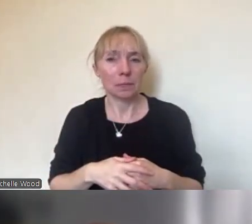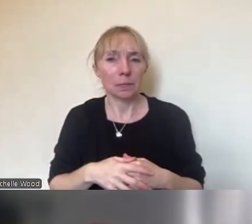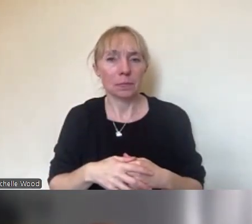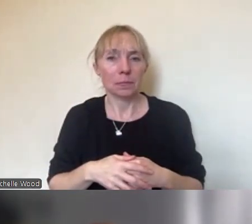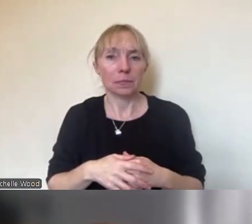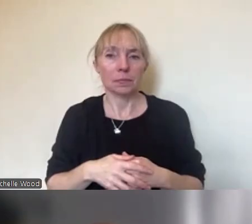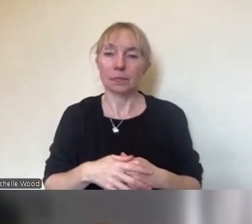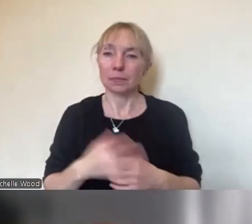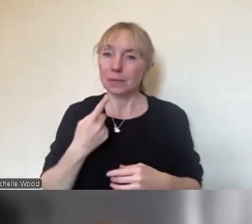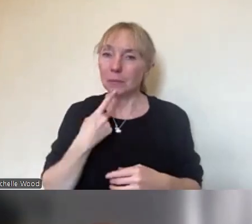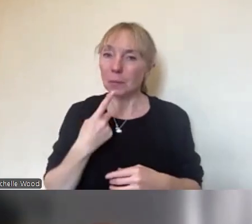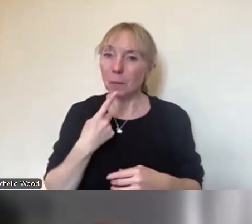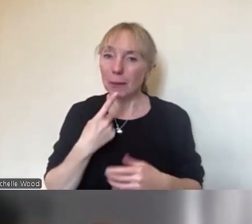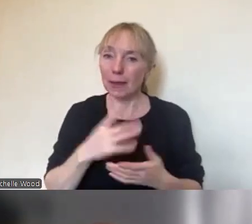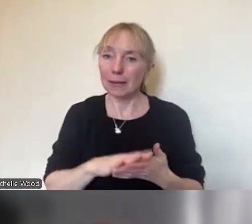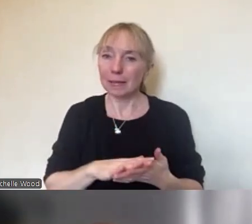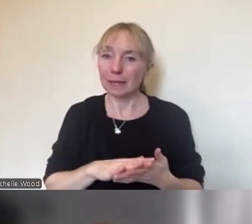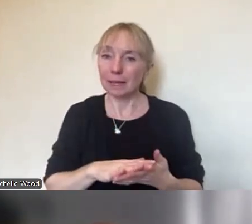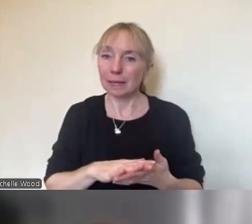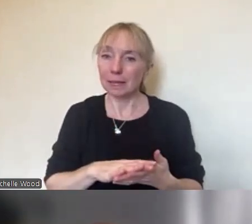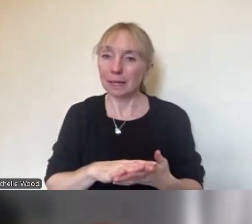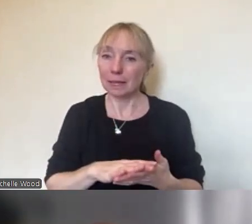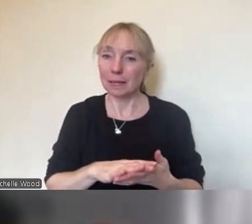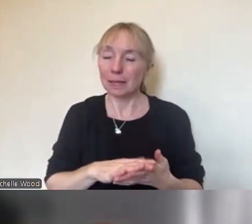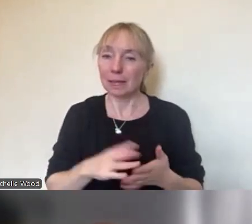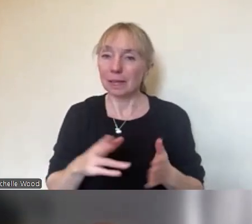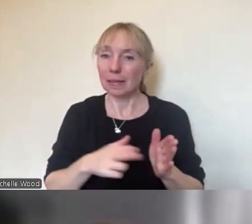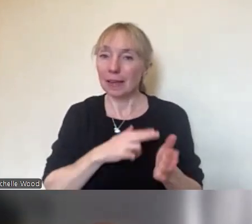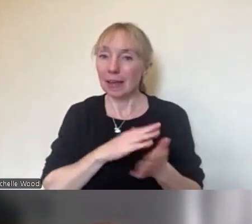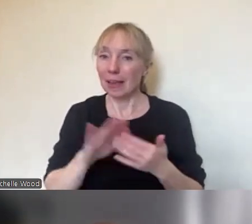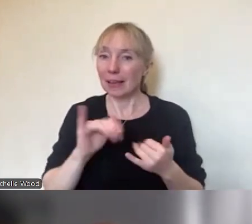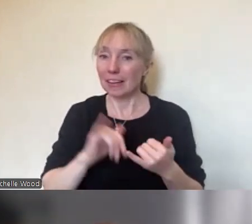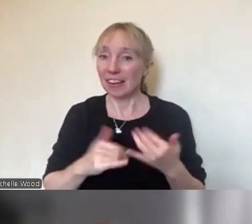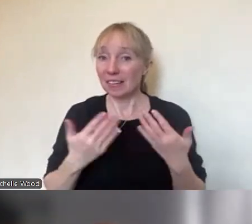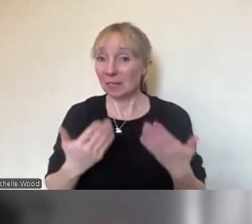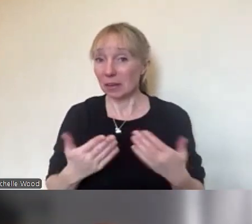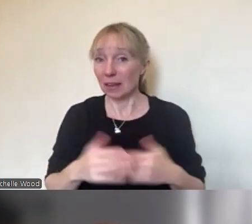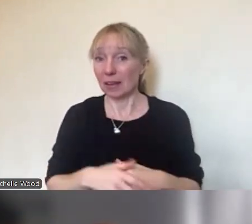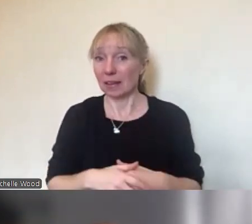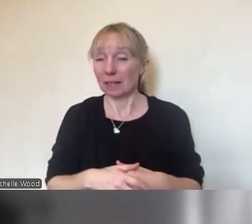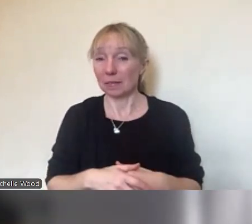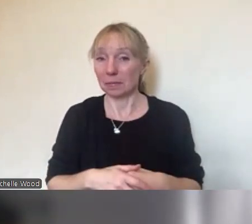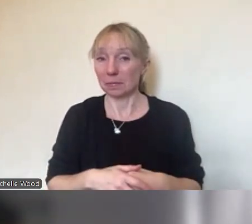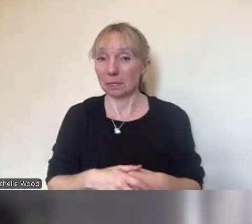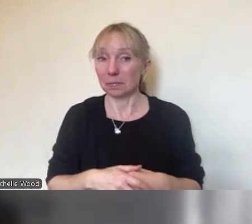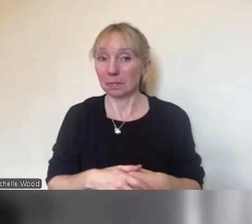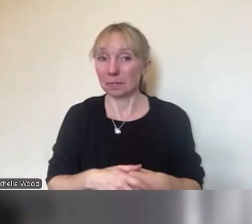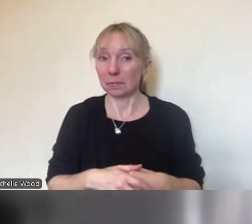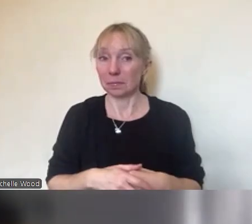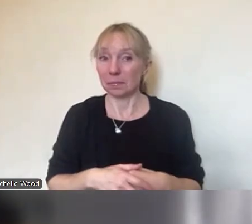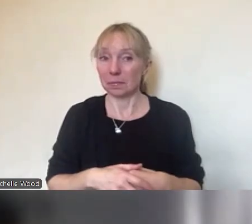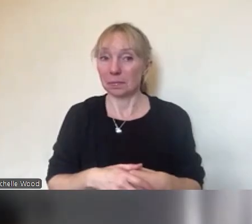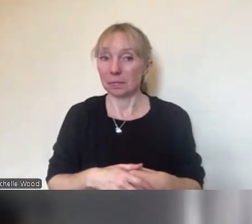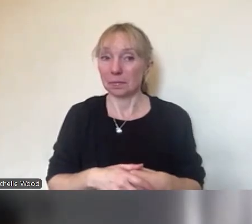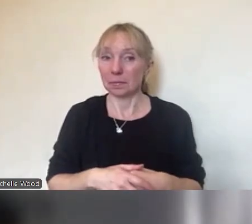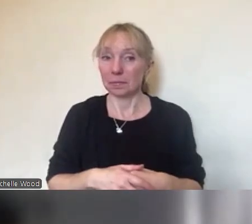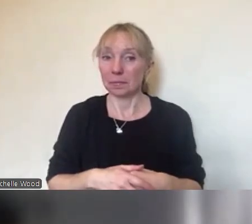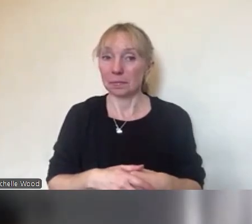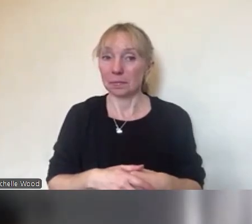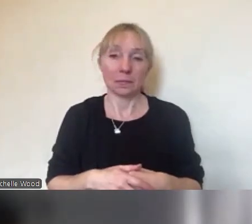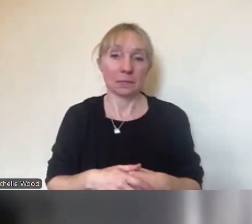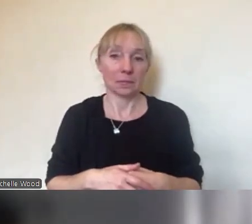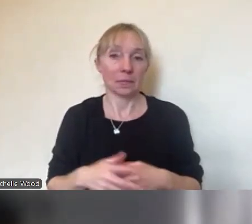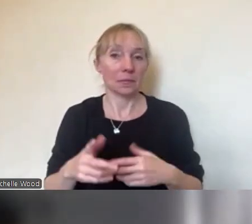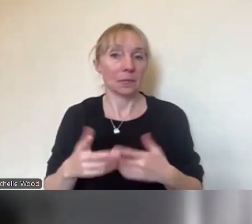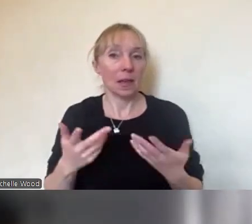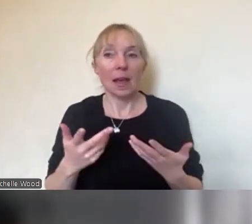then some comments on the NHS today as well. I wonder if anyone also wants to share